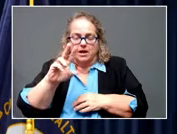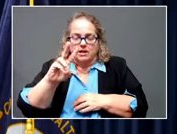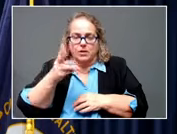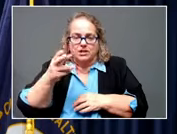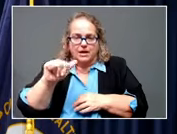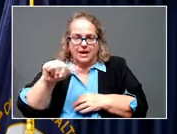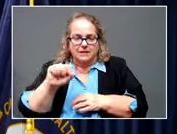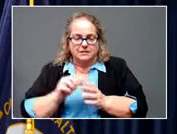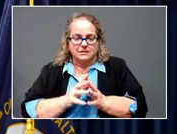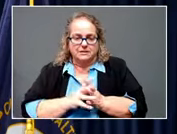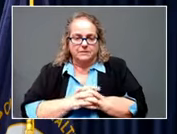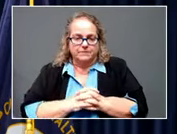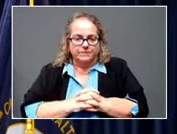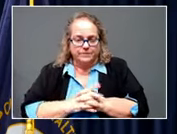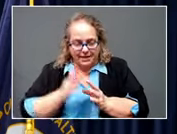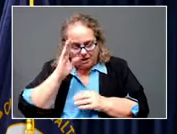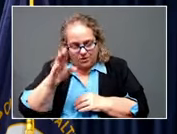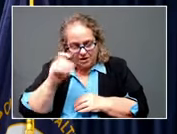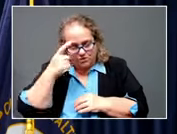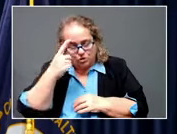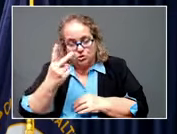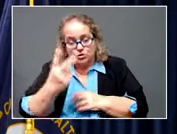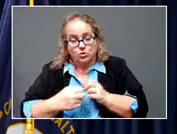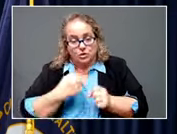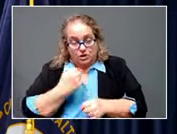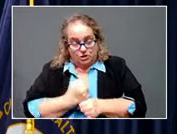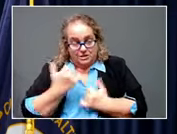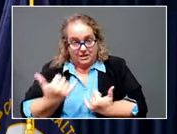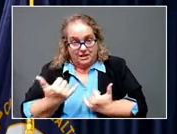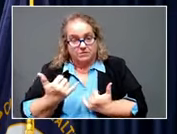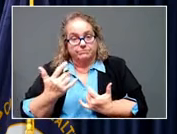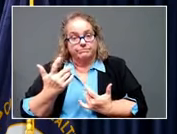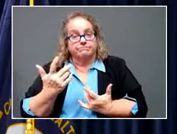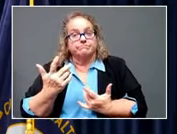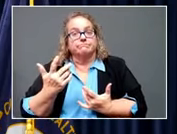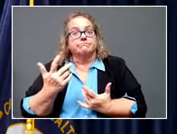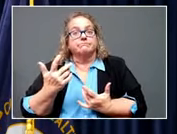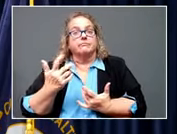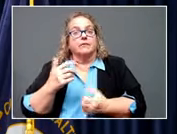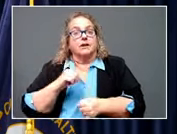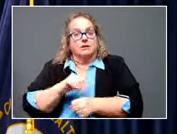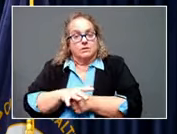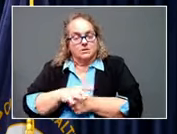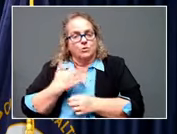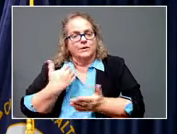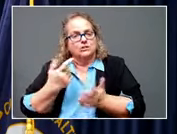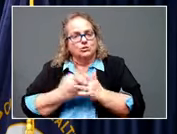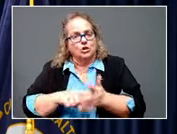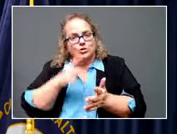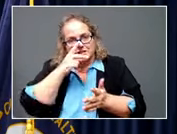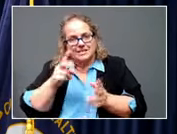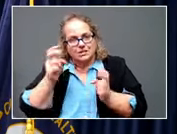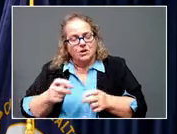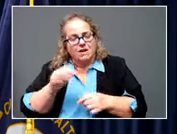Hi, Governor. 2 years into the pandemic, we're starting to see issues with testing access again, and it's something many of us haven't dealt with in quite